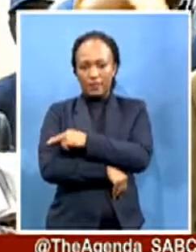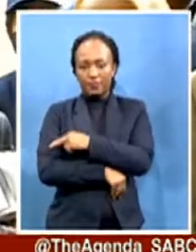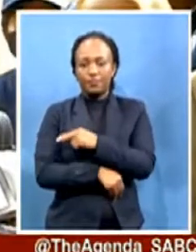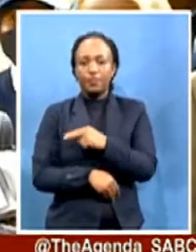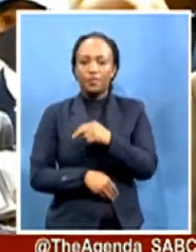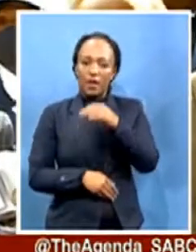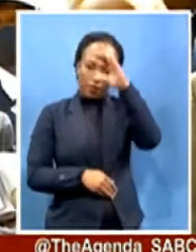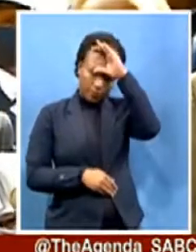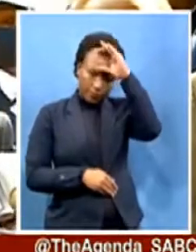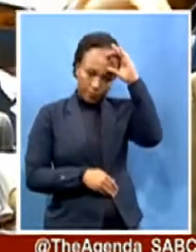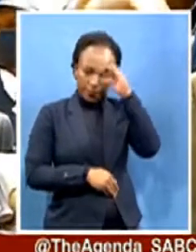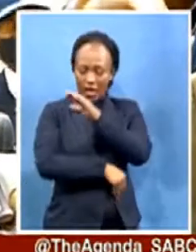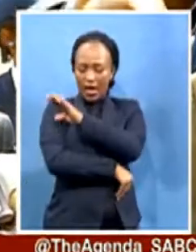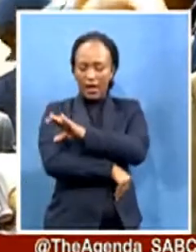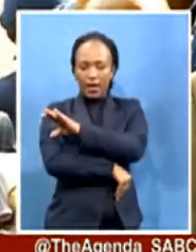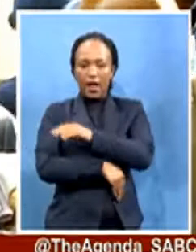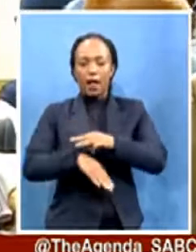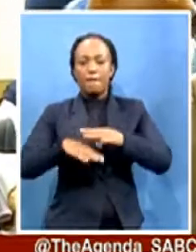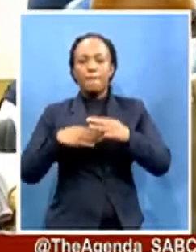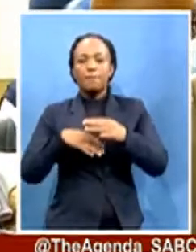representative of the acting district mayor,